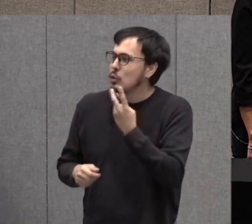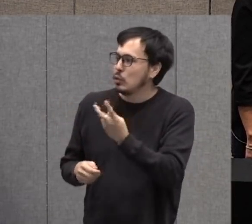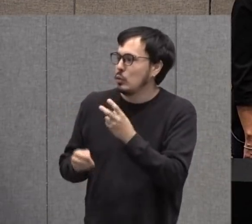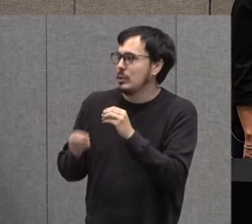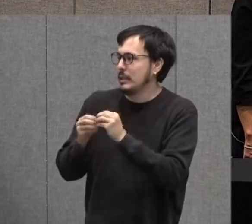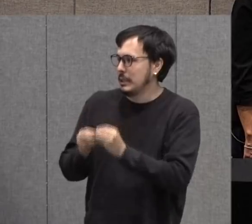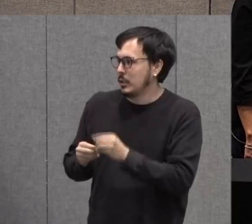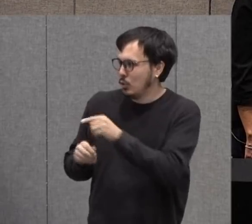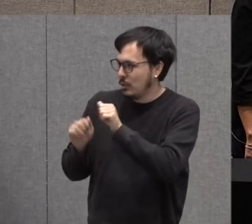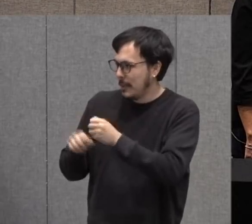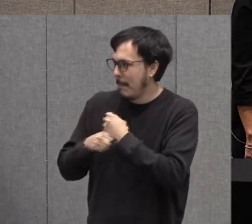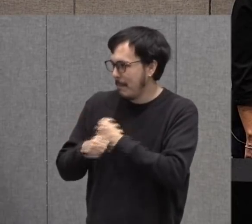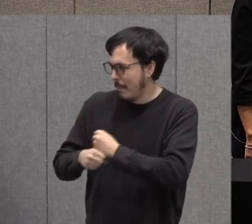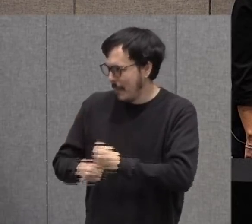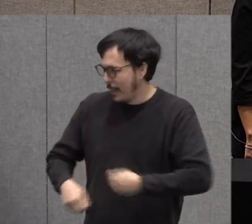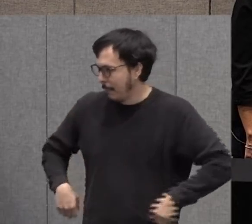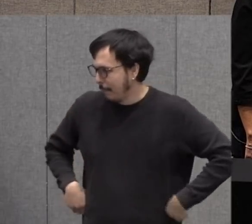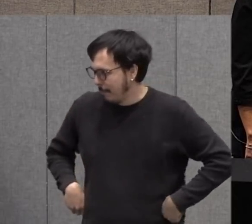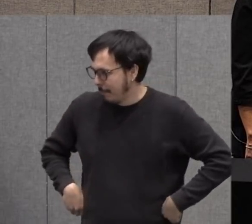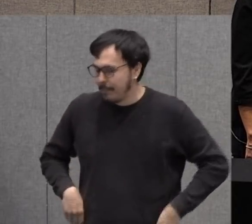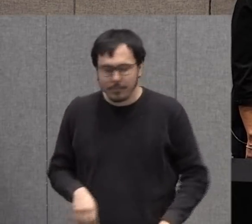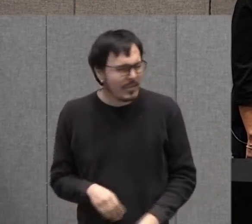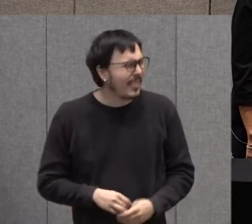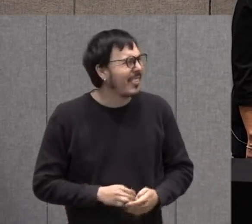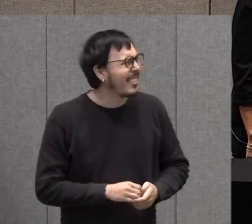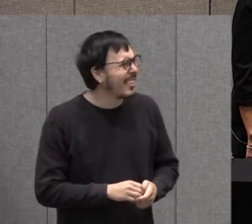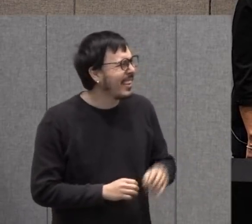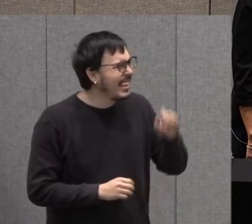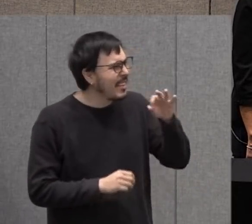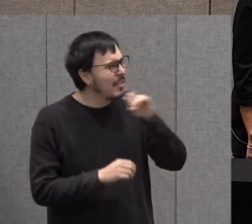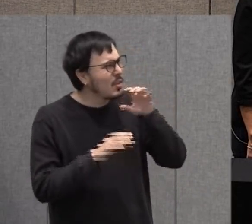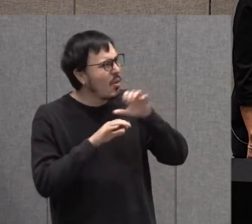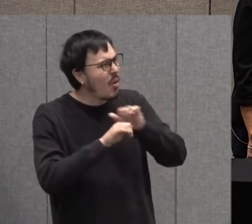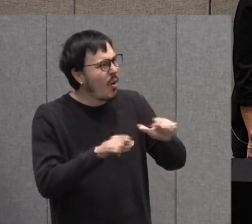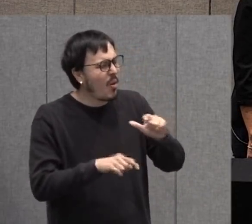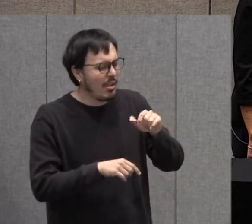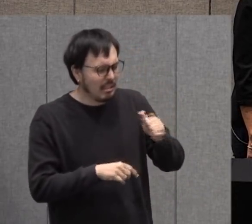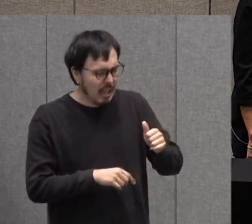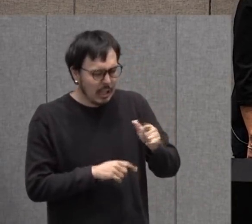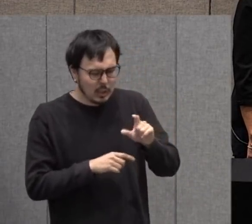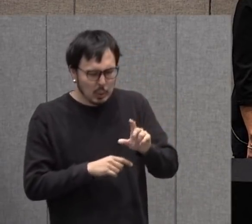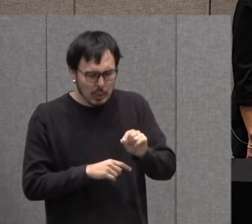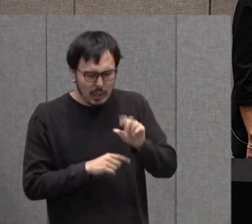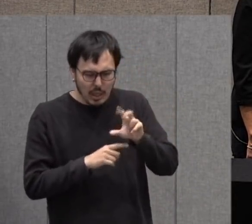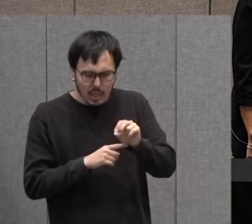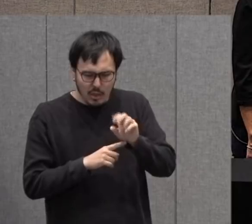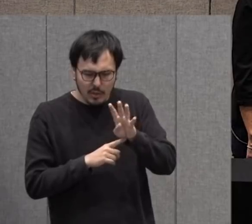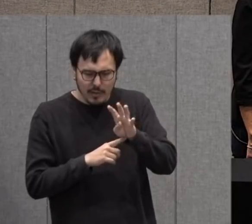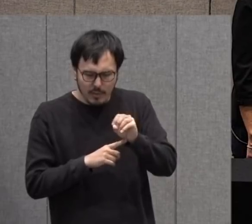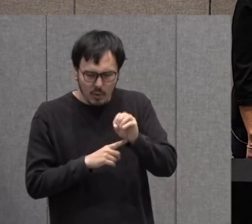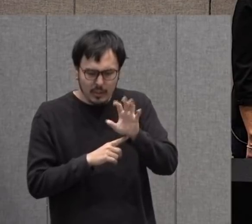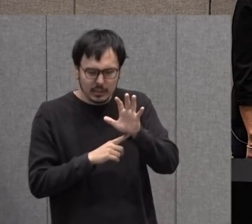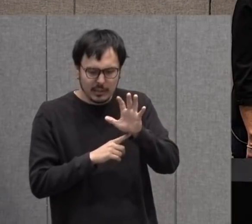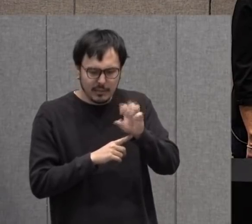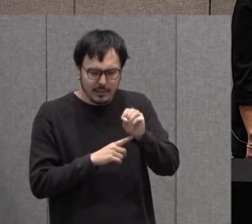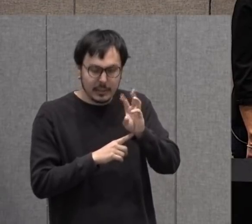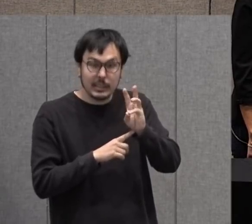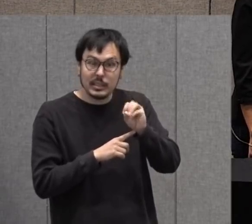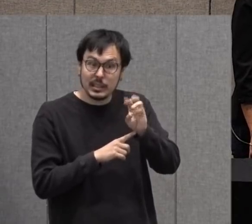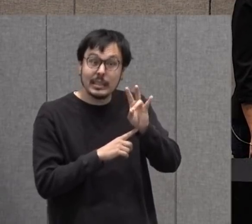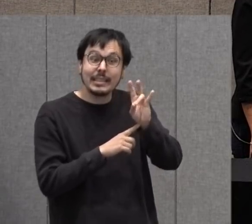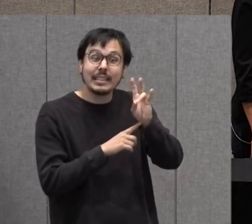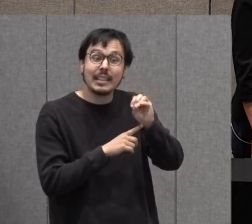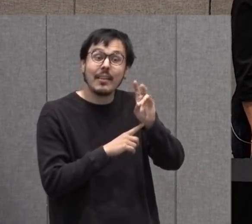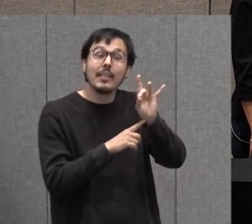that you can make. Okay. So if I do all 10s, 20s, 30s, 40s, 50s, 60s,